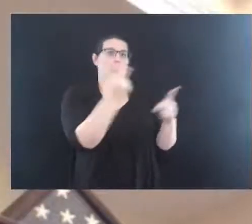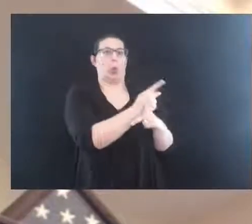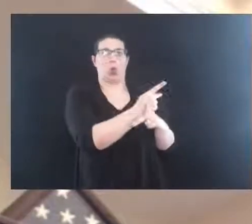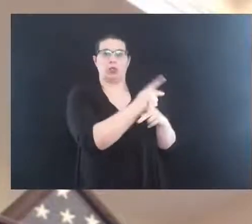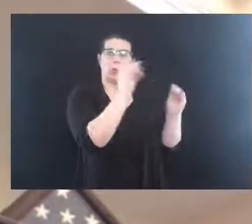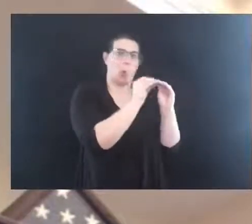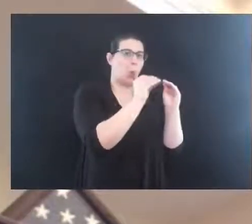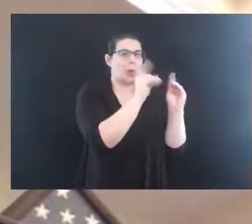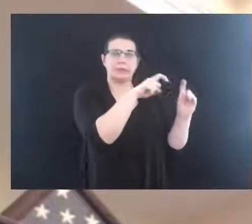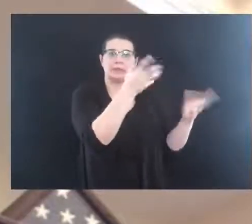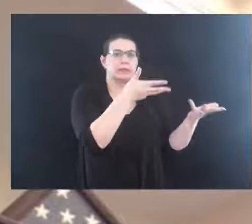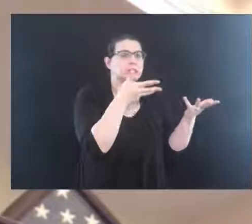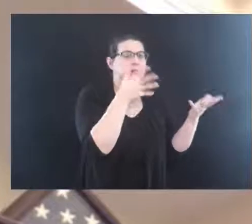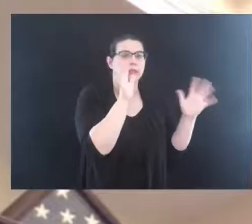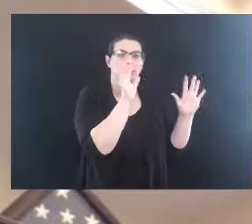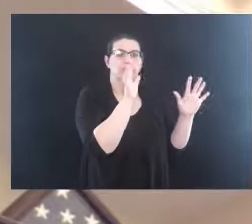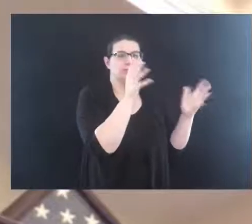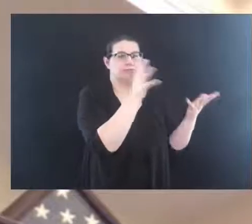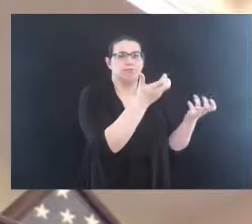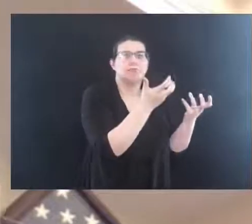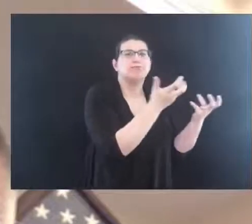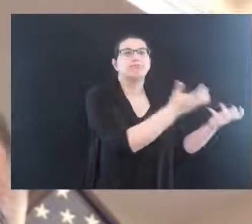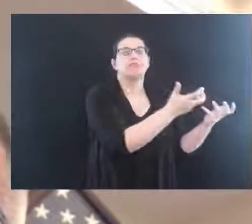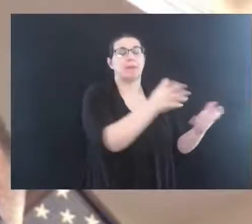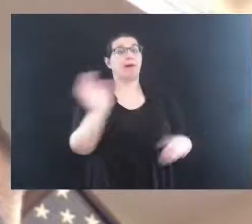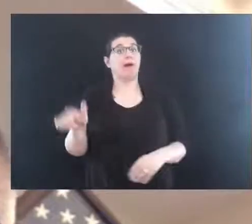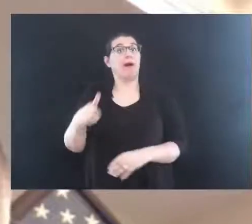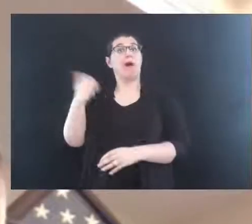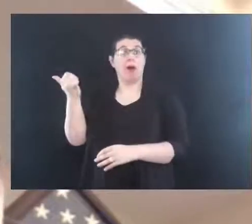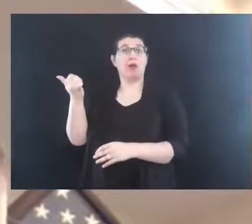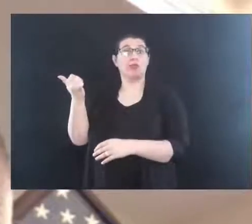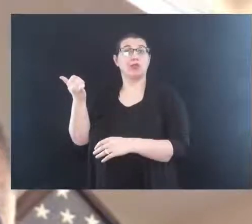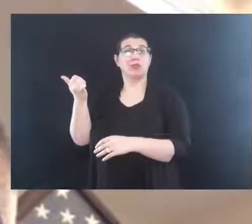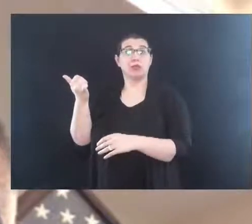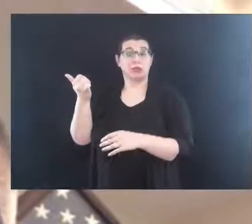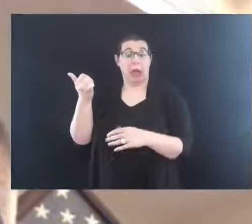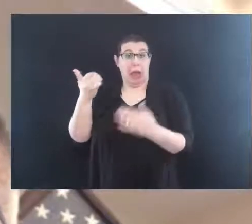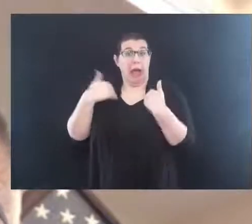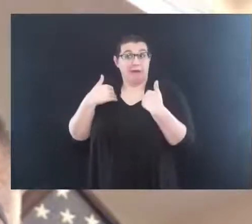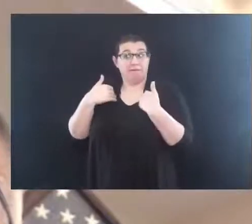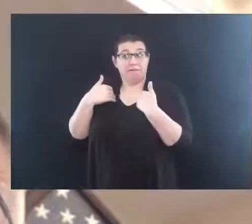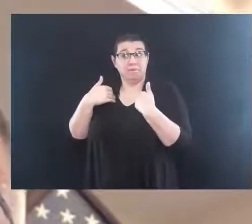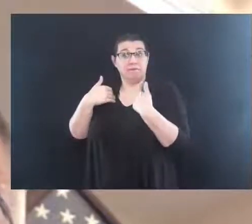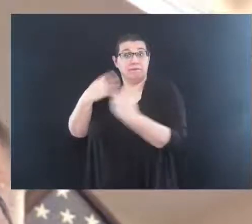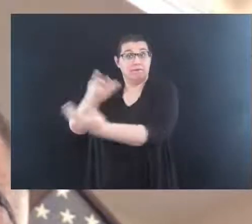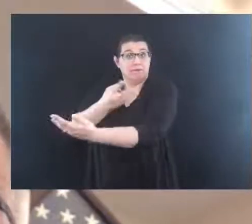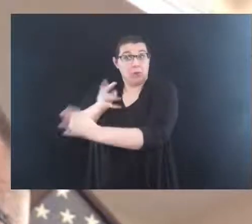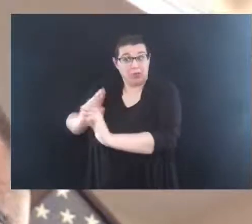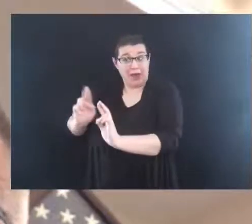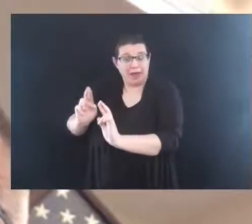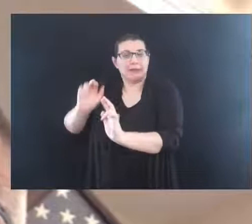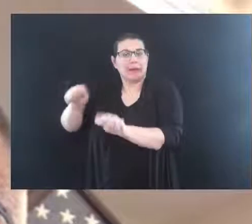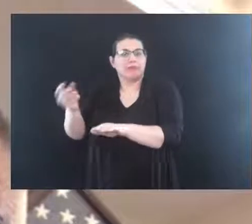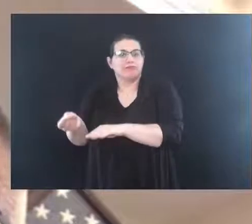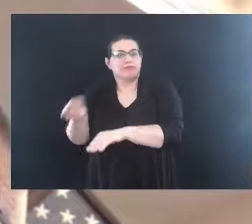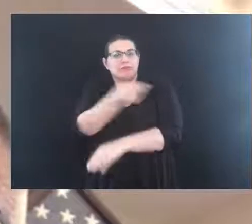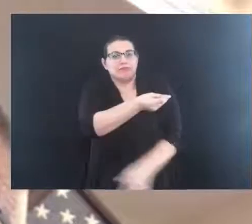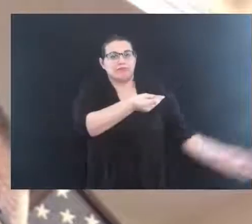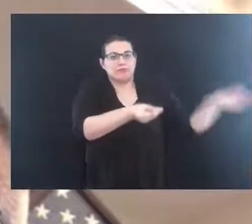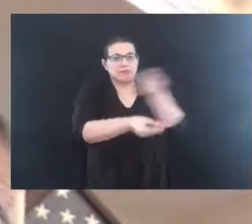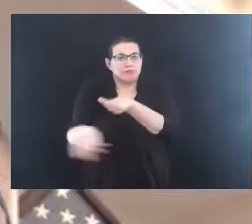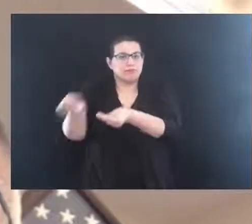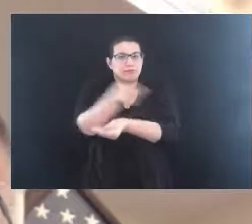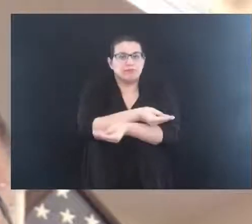others have had available resources to move resources back and forth. But our analysis to